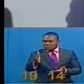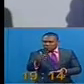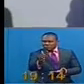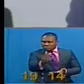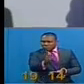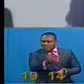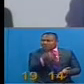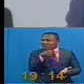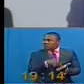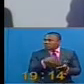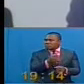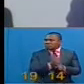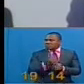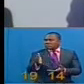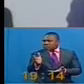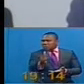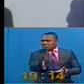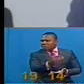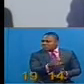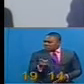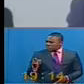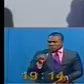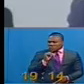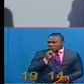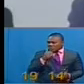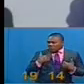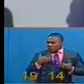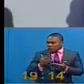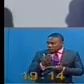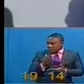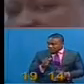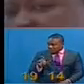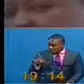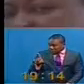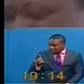which you are probably not mandated to do. Am I right?